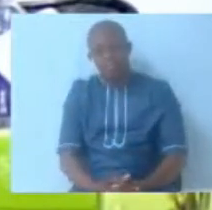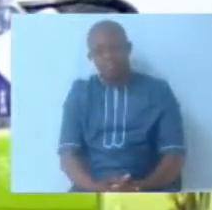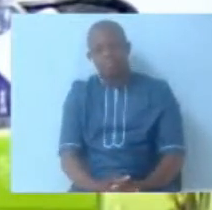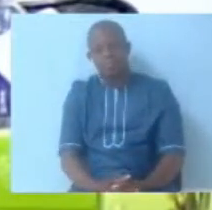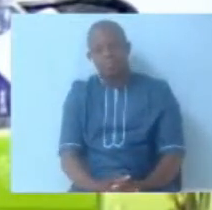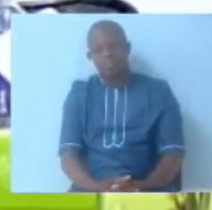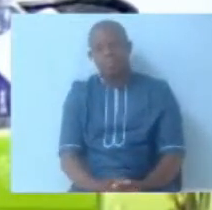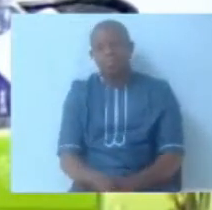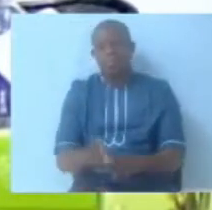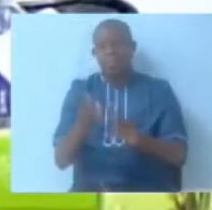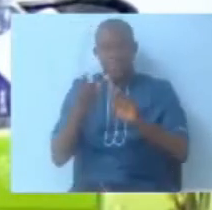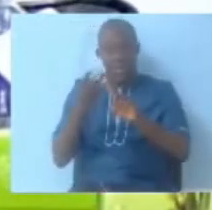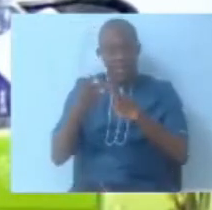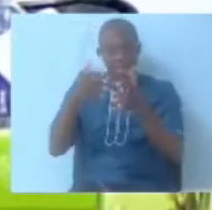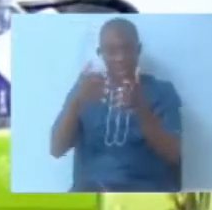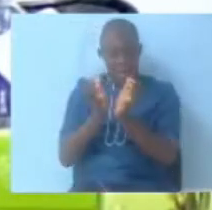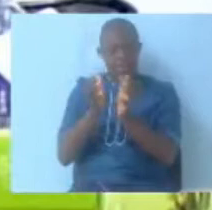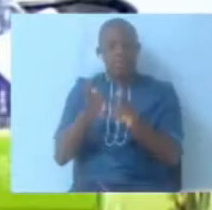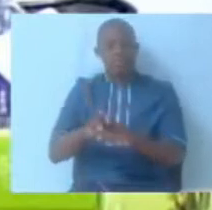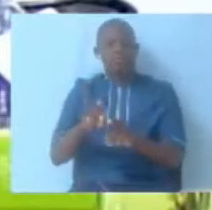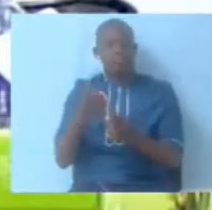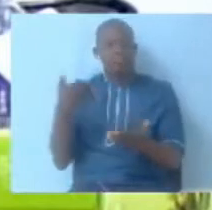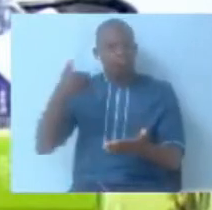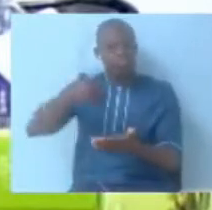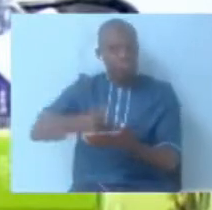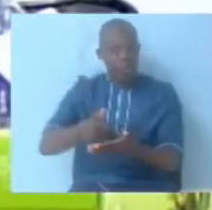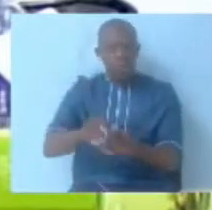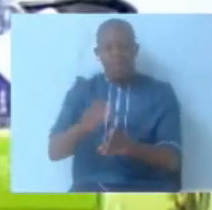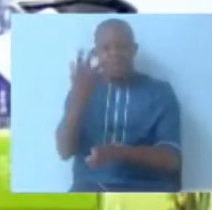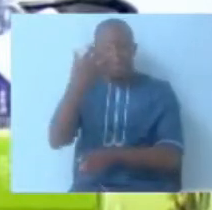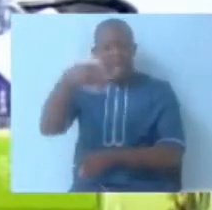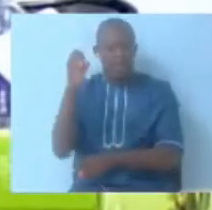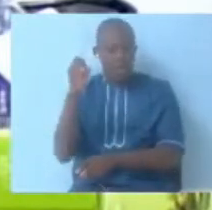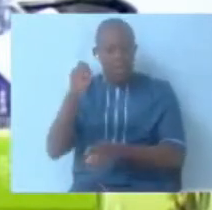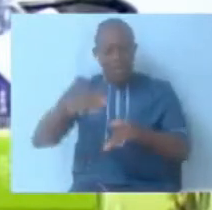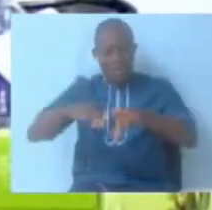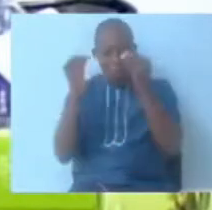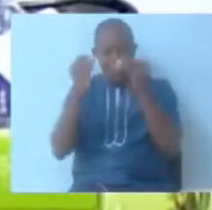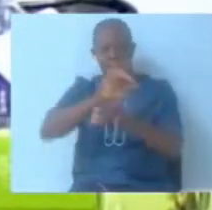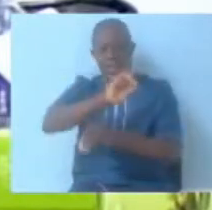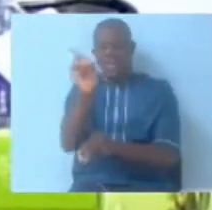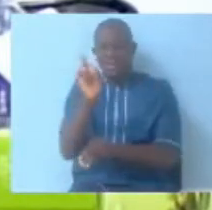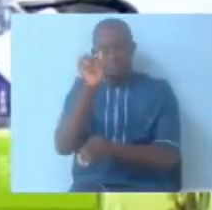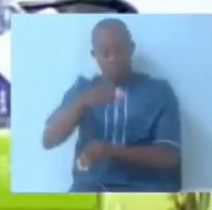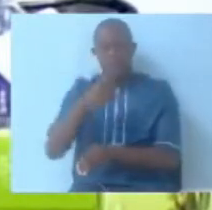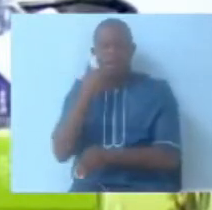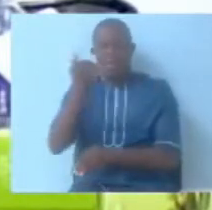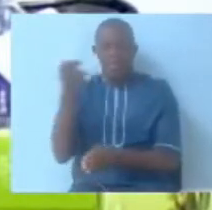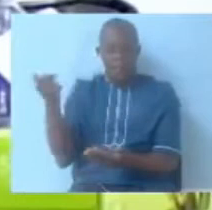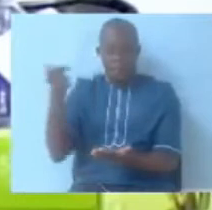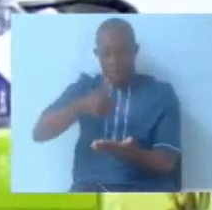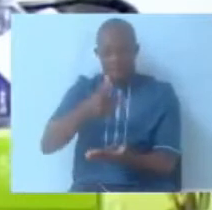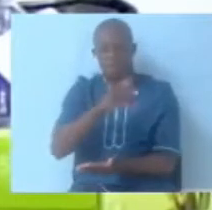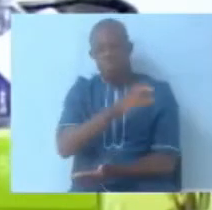nyong. And third class up to a tune of $500,000. Unda sabanjang nying wale mene ya lonko isi kuta mandino